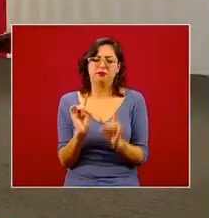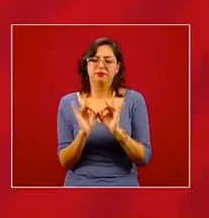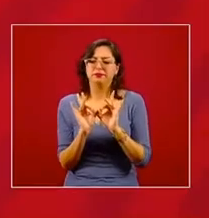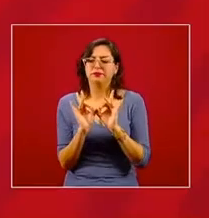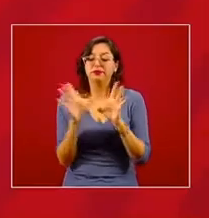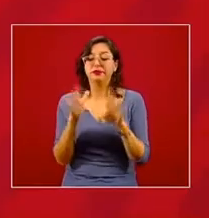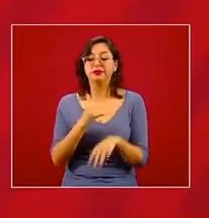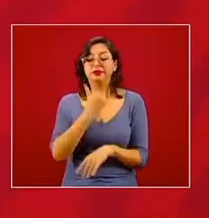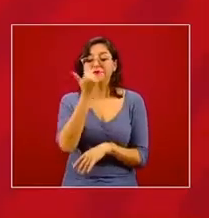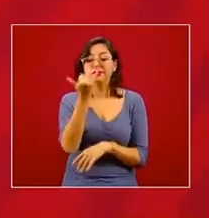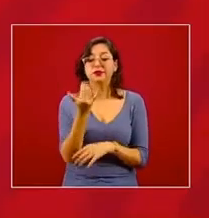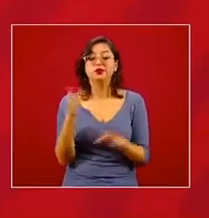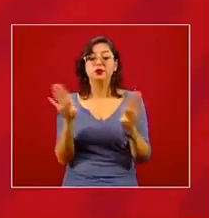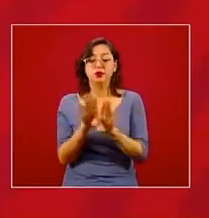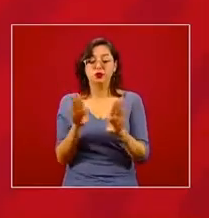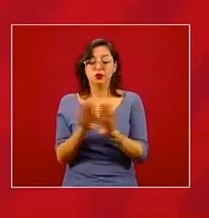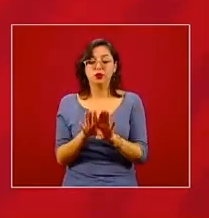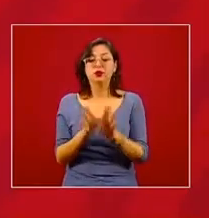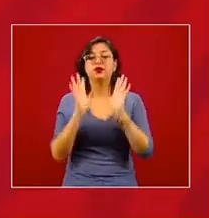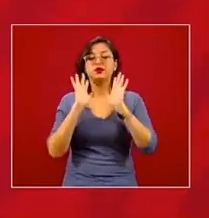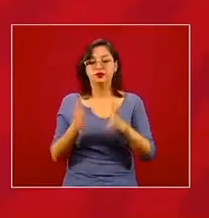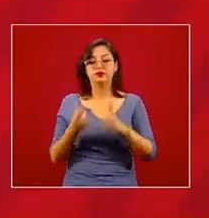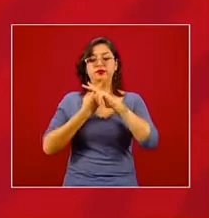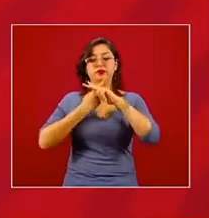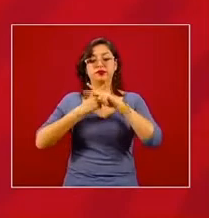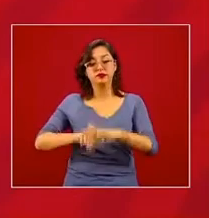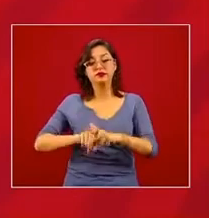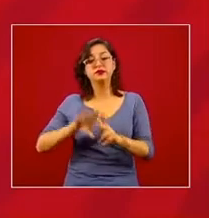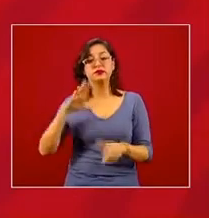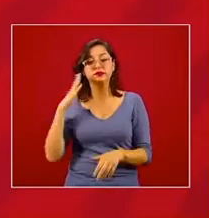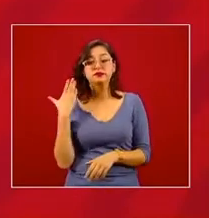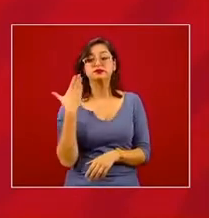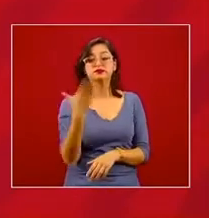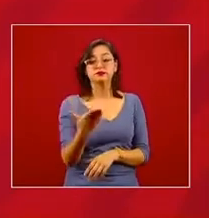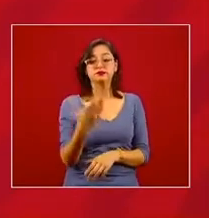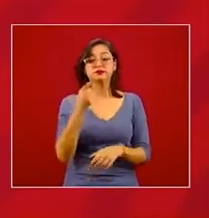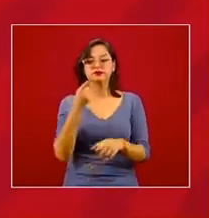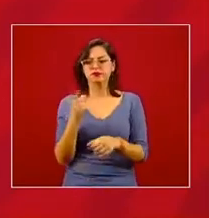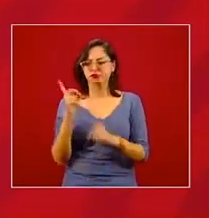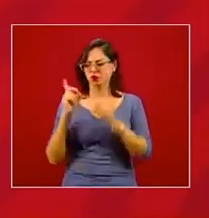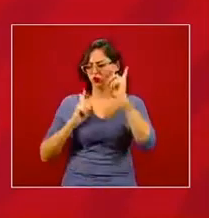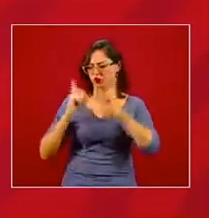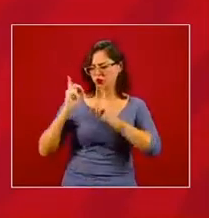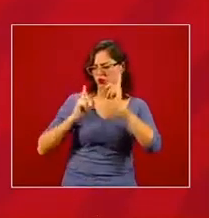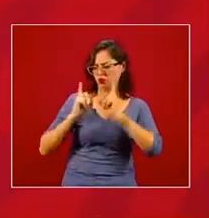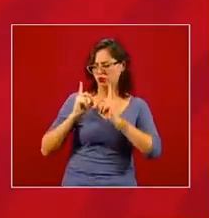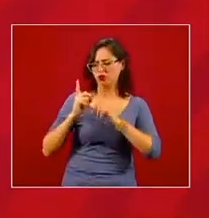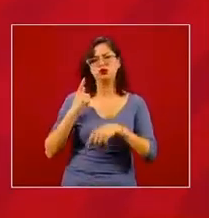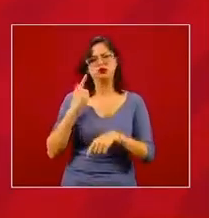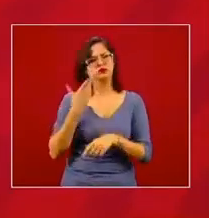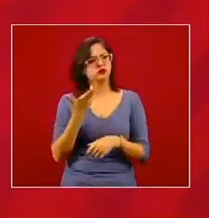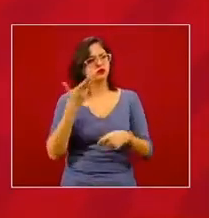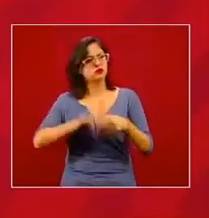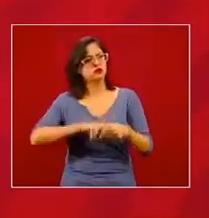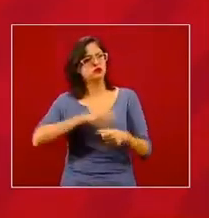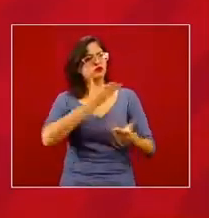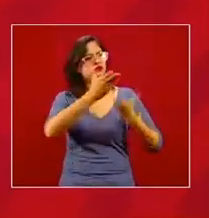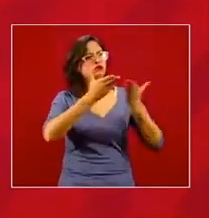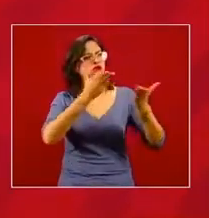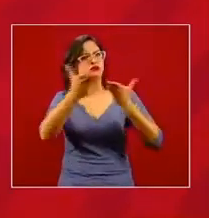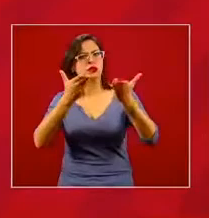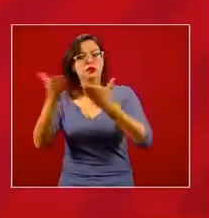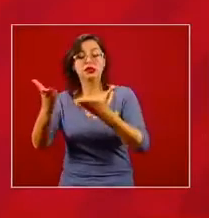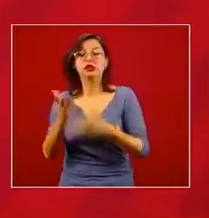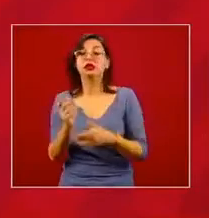of course, have mistakes, and it's a flawed process. What we did was to generate the notice or